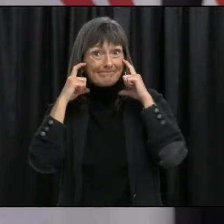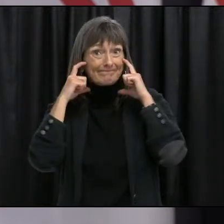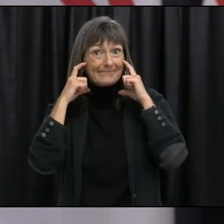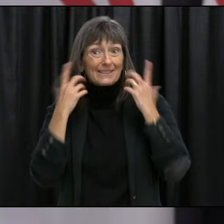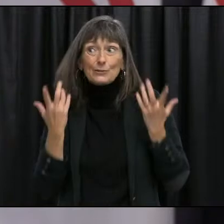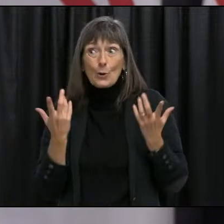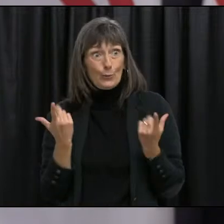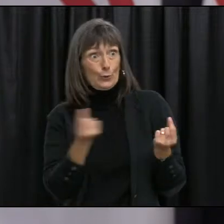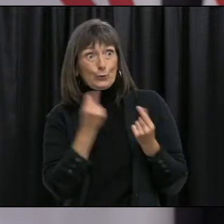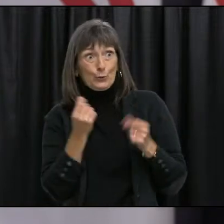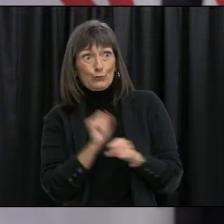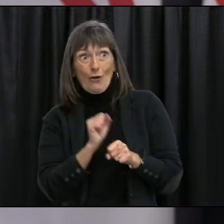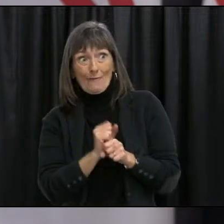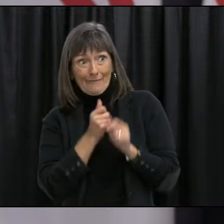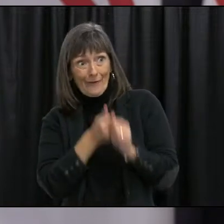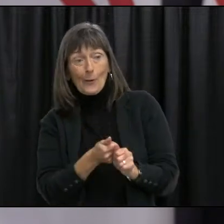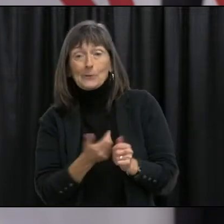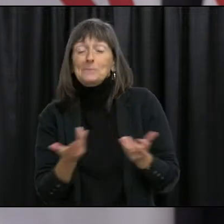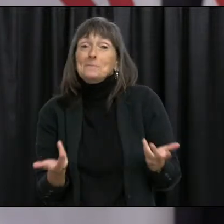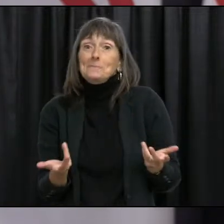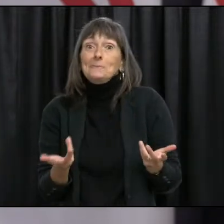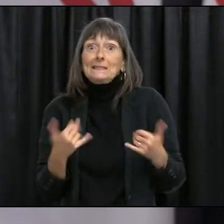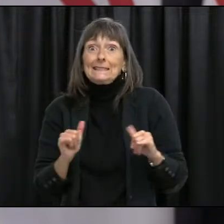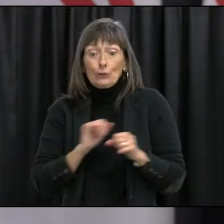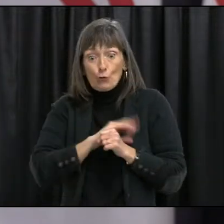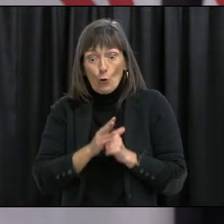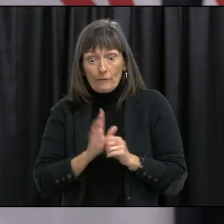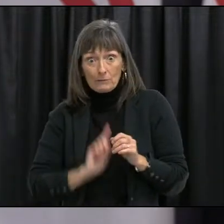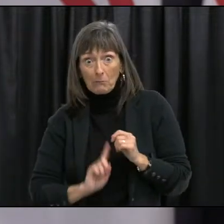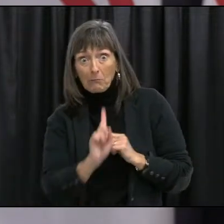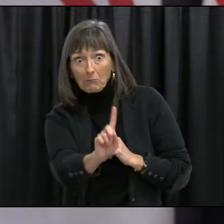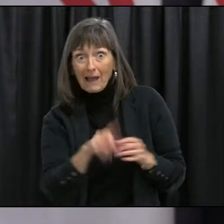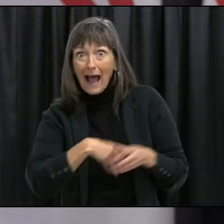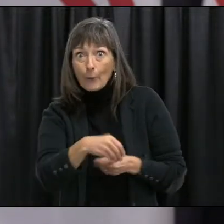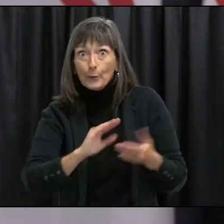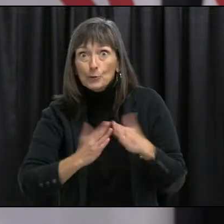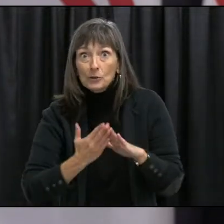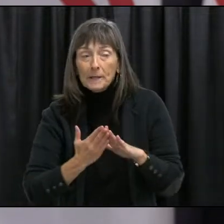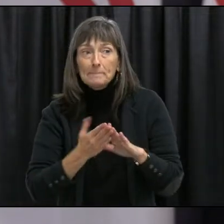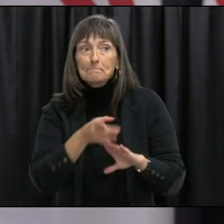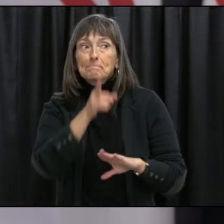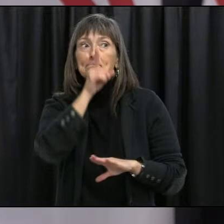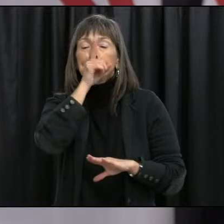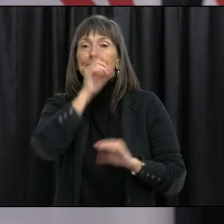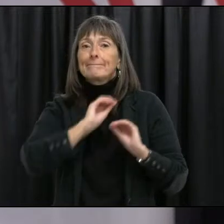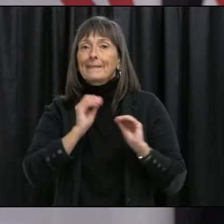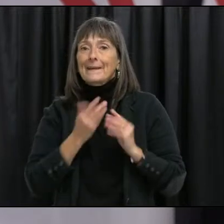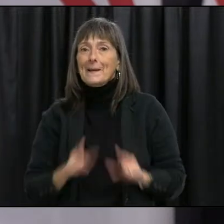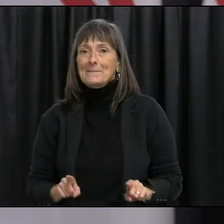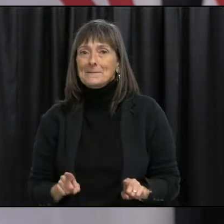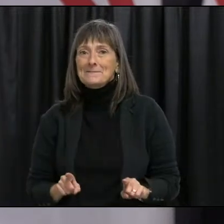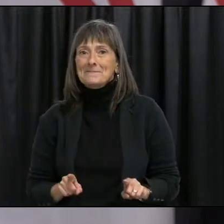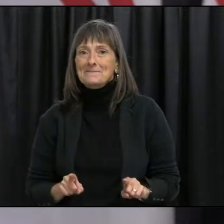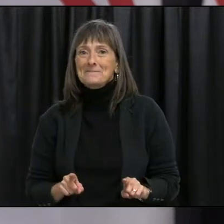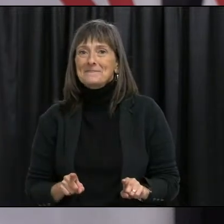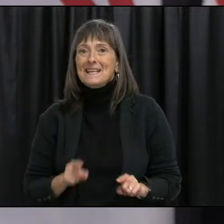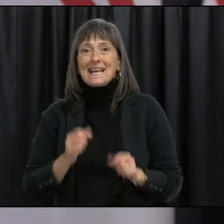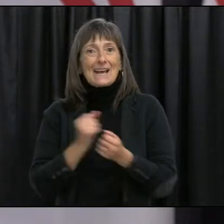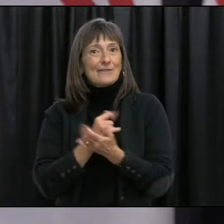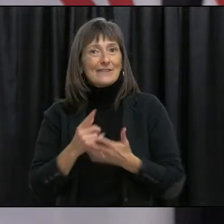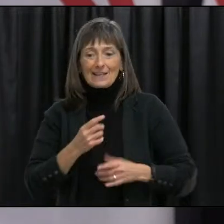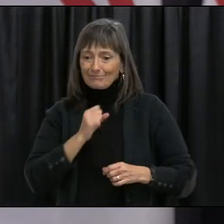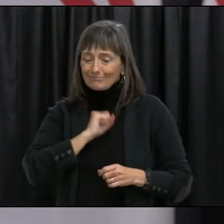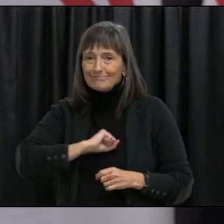distancing is not possible. Those are extremely important preventative measures. It's good sneeze and cough etiquette